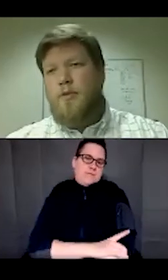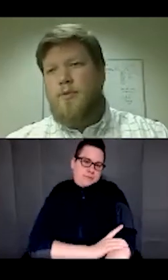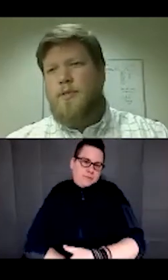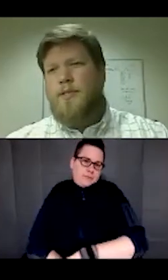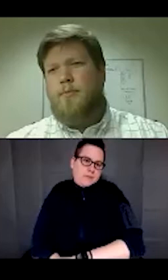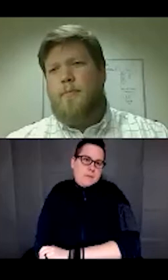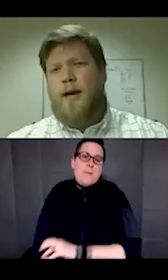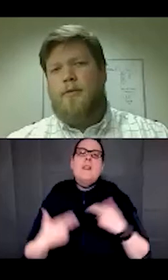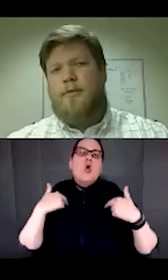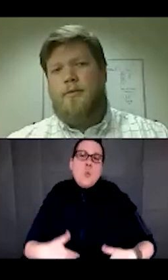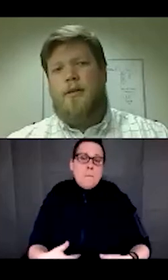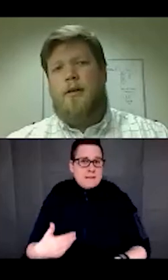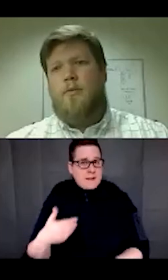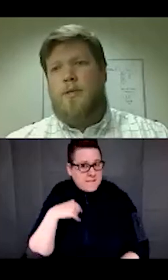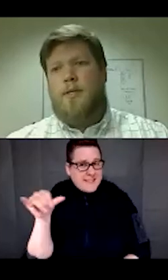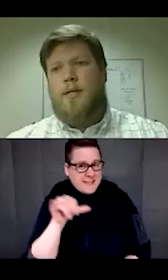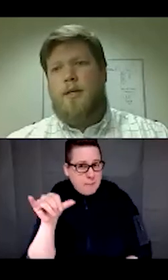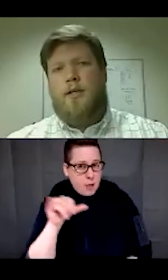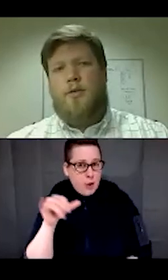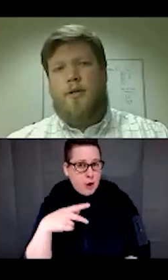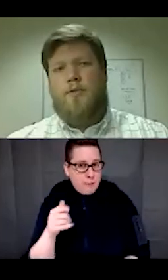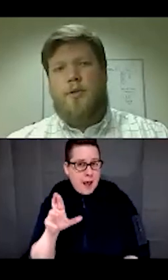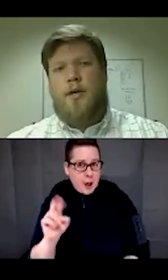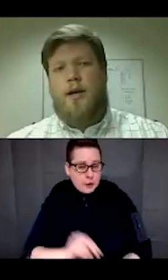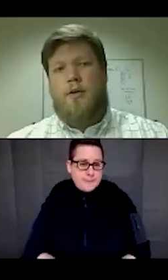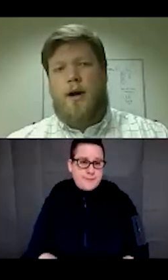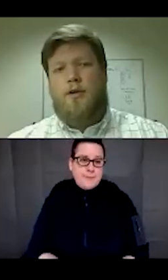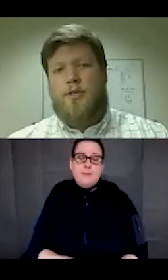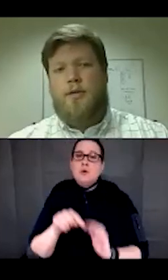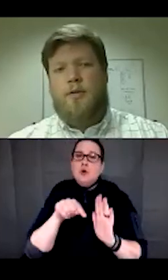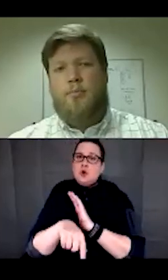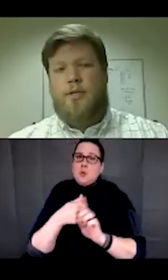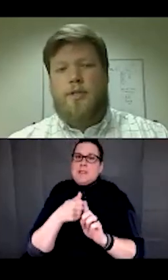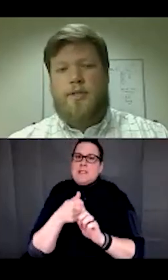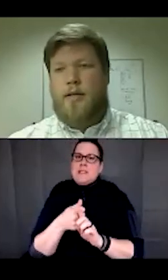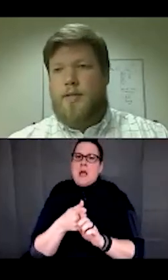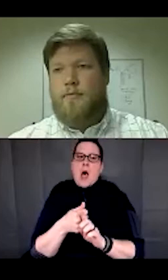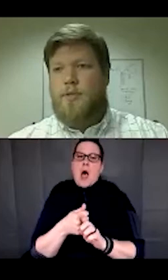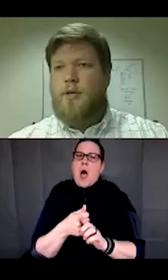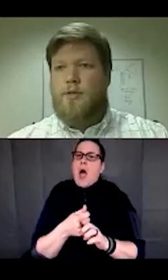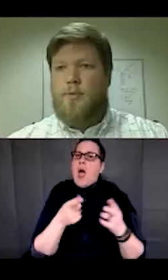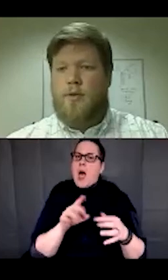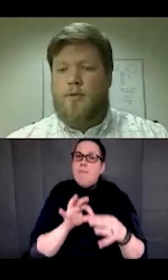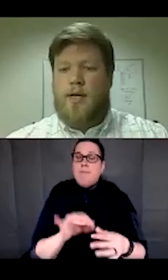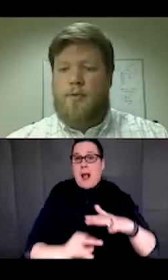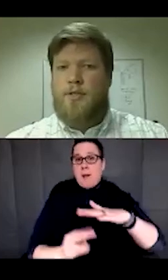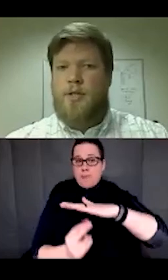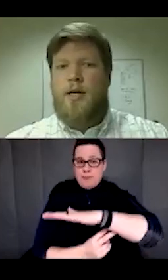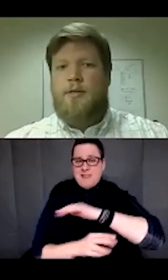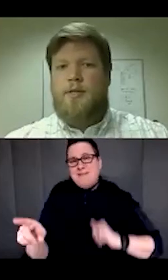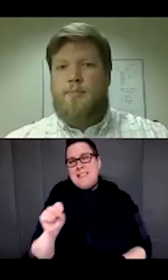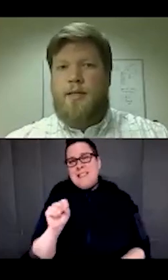In humans, we see similar patterns. We see the clustering of suicide around particular bridges, say in San Francisco, this would be the Golden Gate